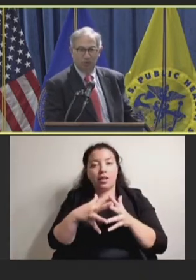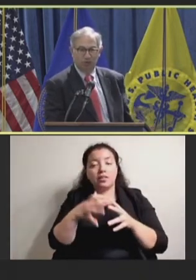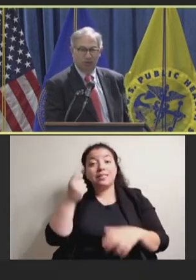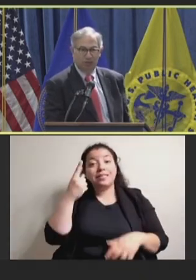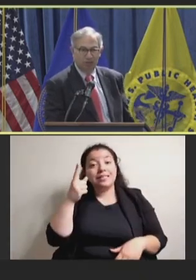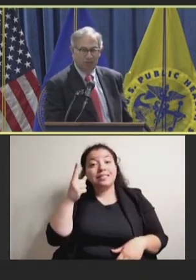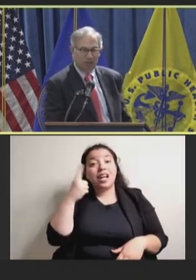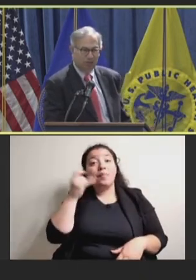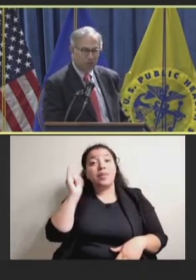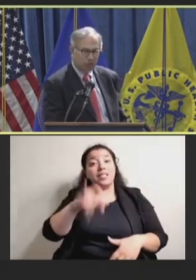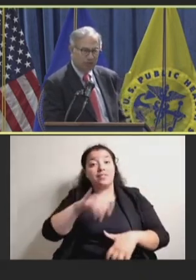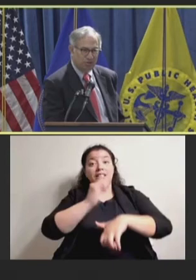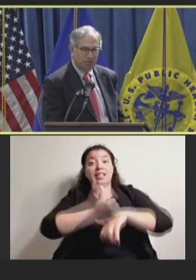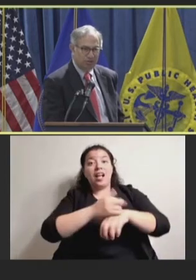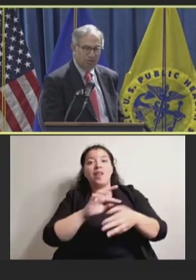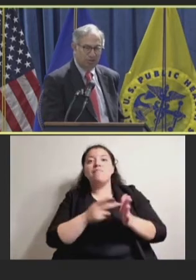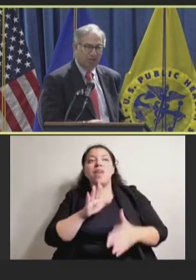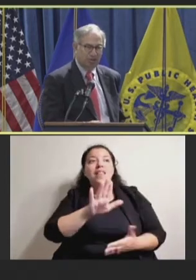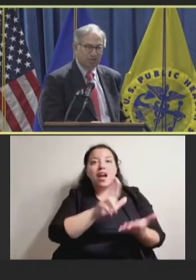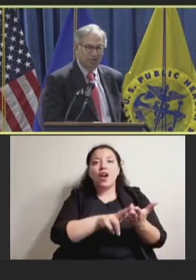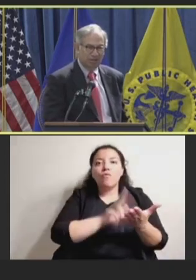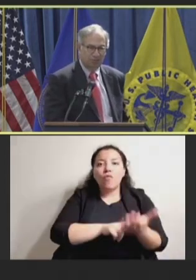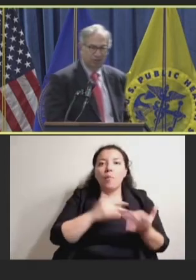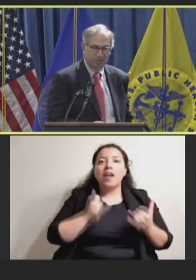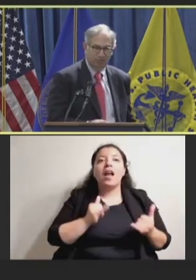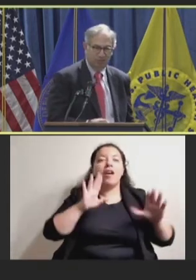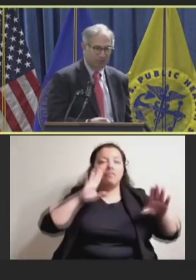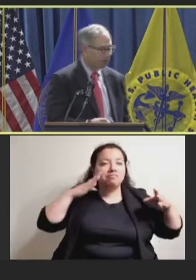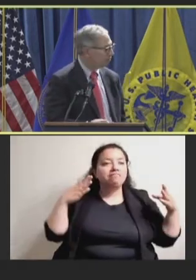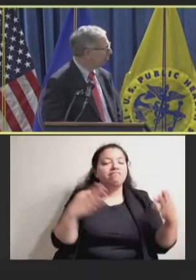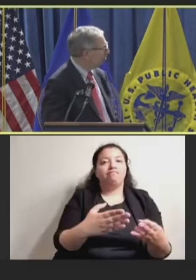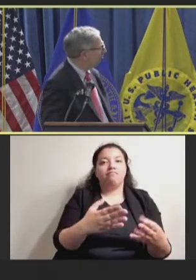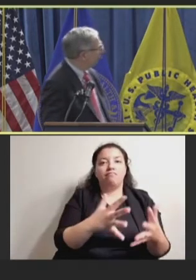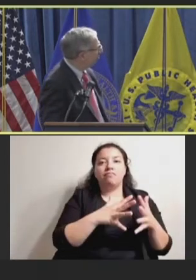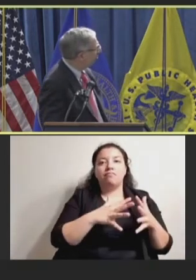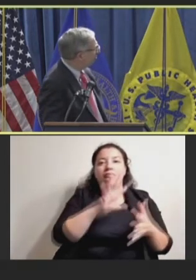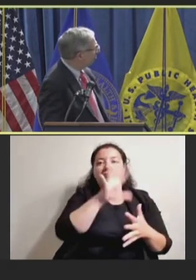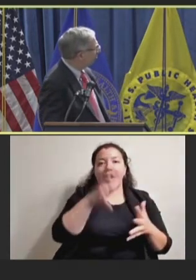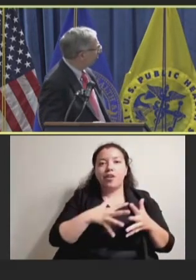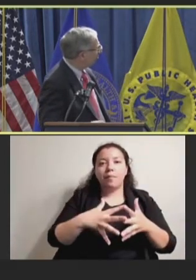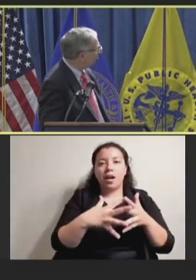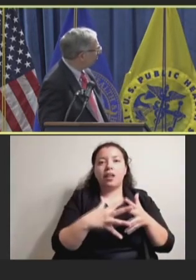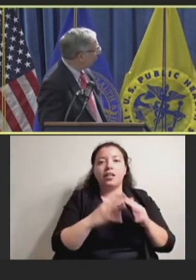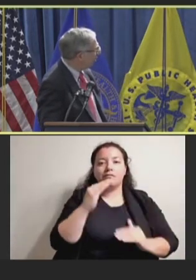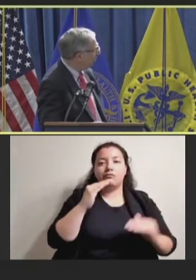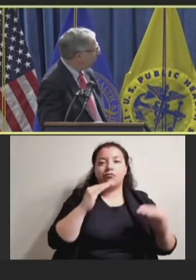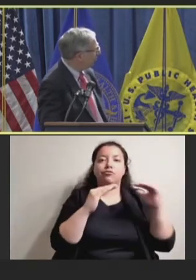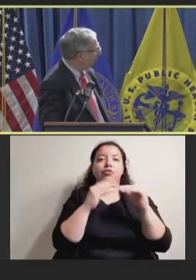to where you needed to be. So there's ways to do it. There's carrots and sticks ways of doing this.